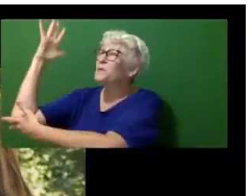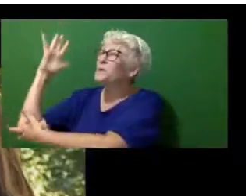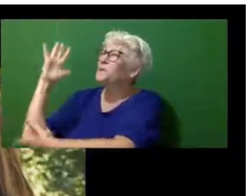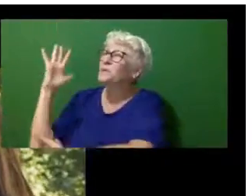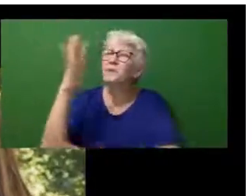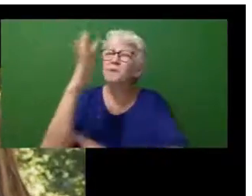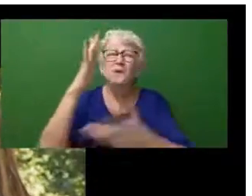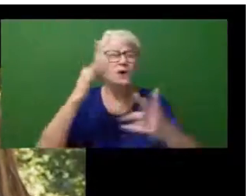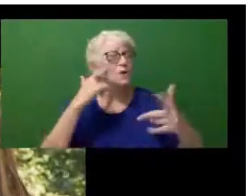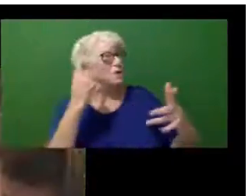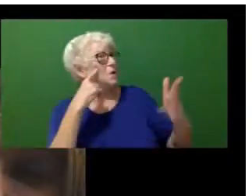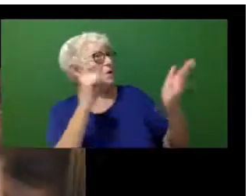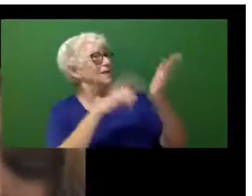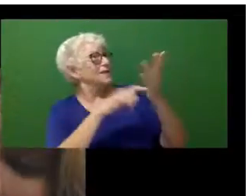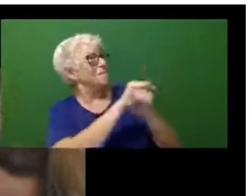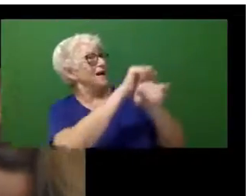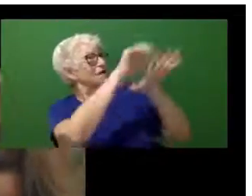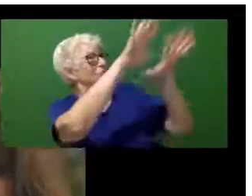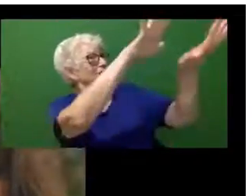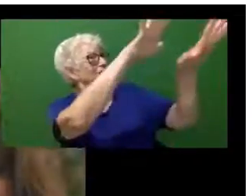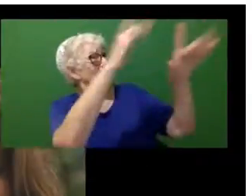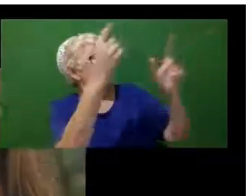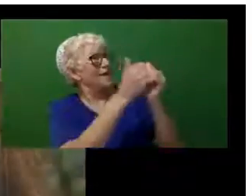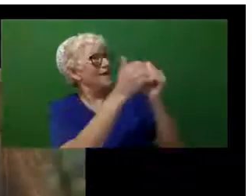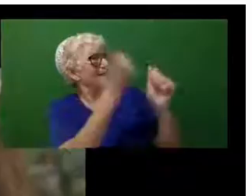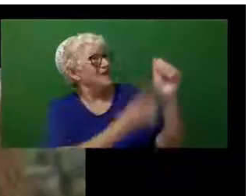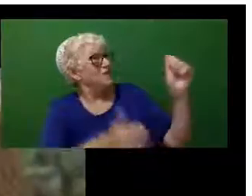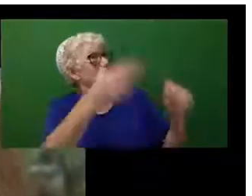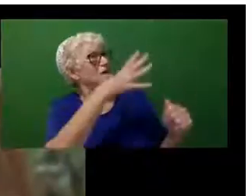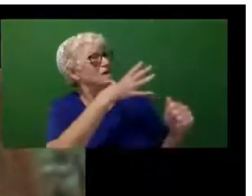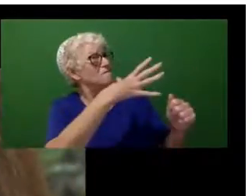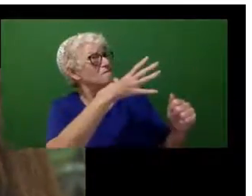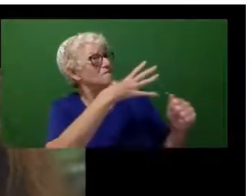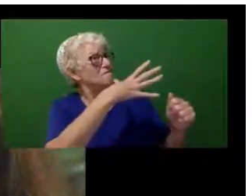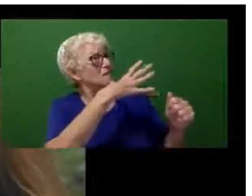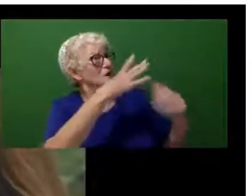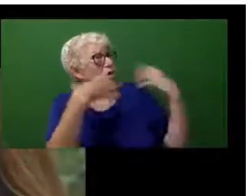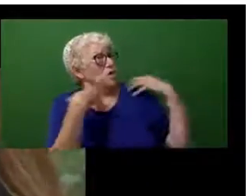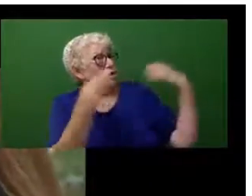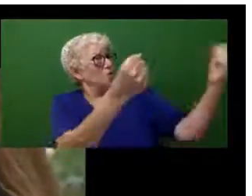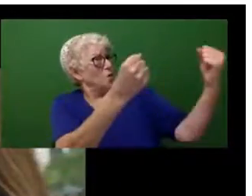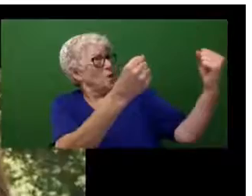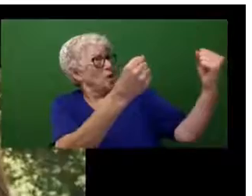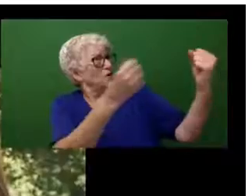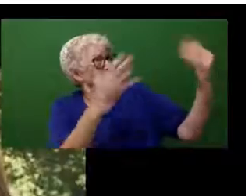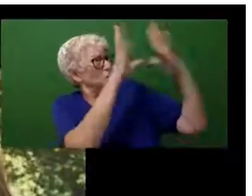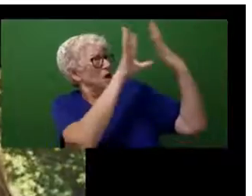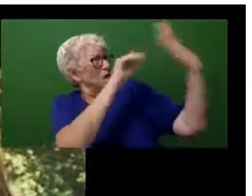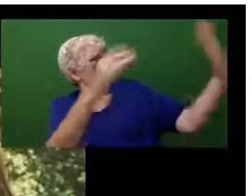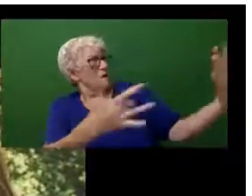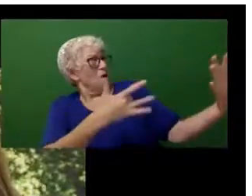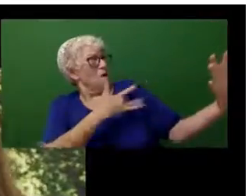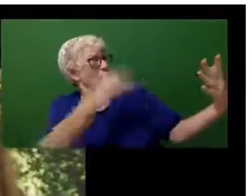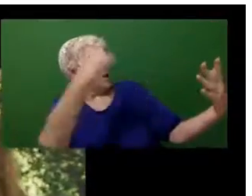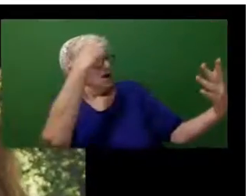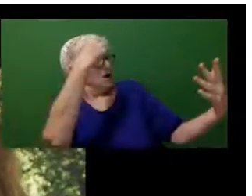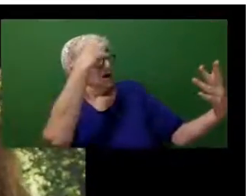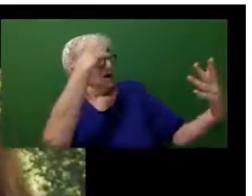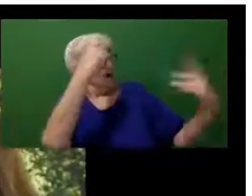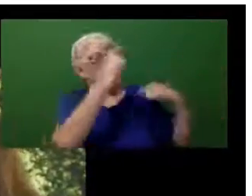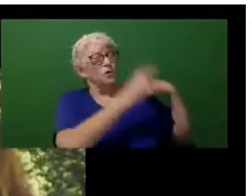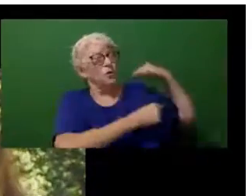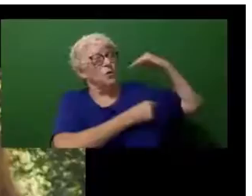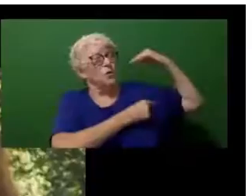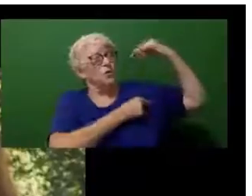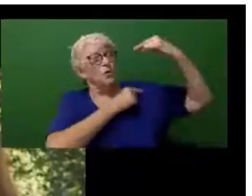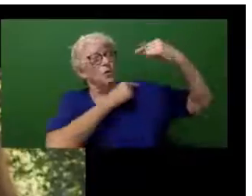the wild. There is a mountain in every mother, her sturdy force of heart and